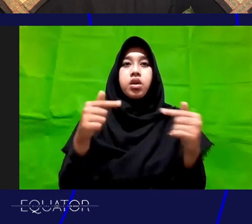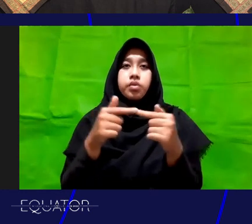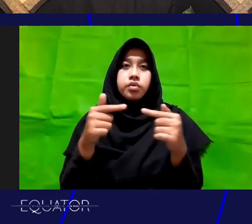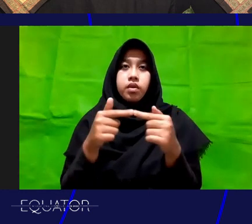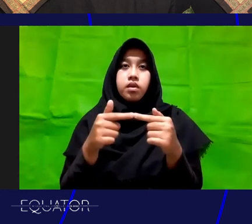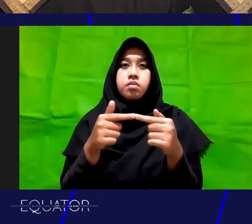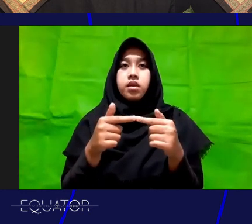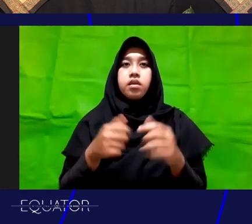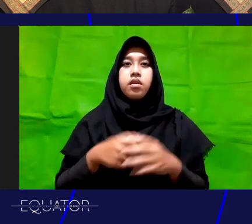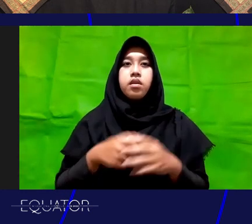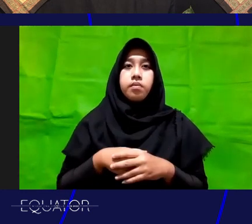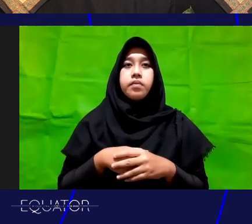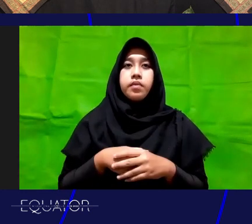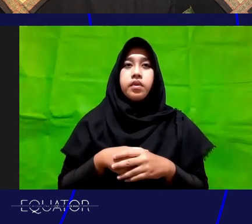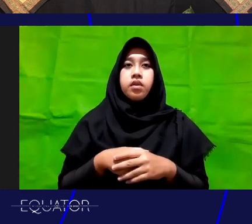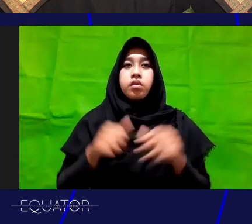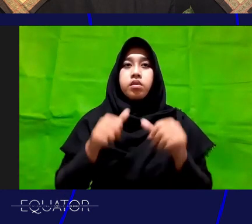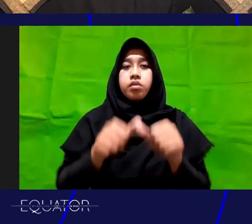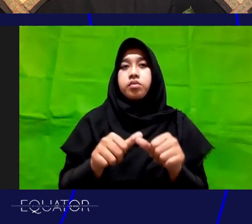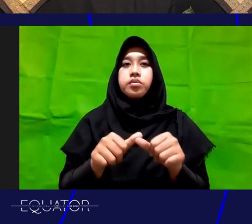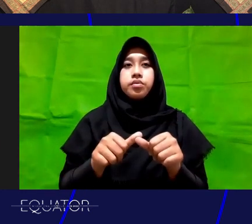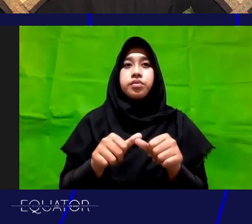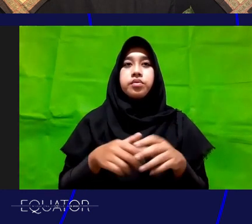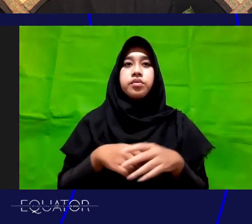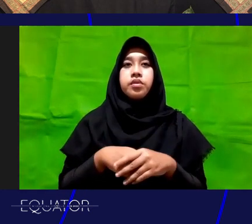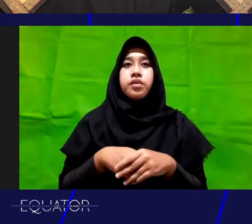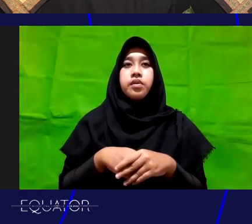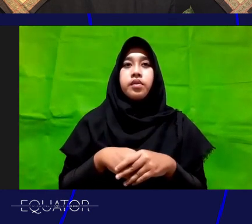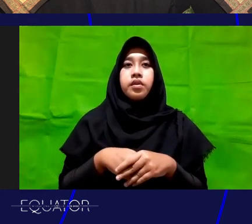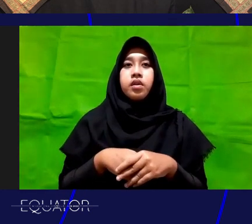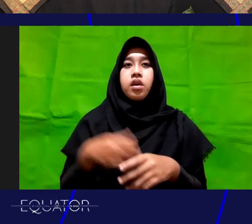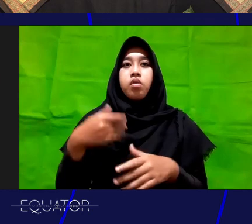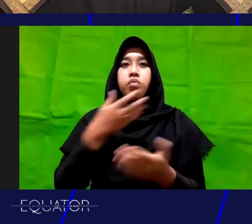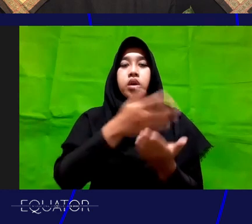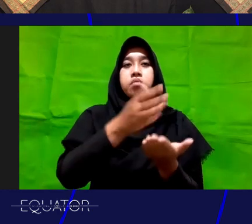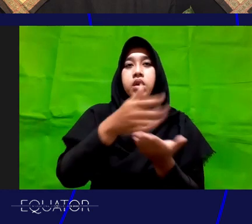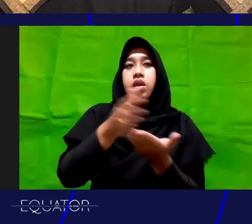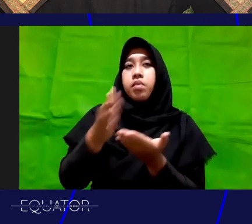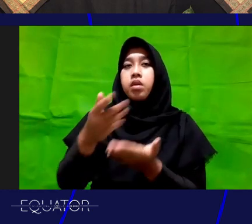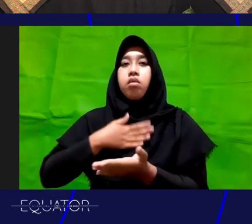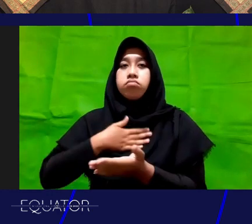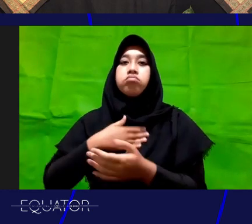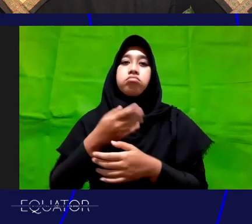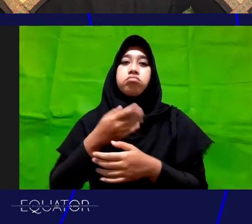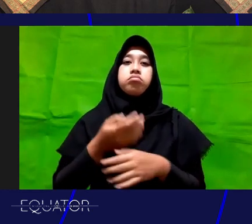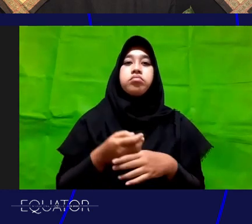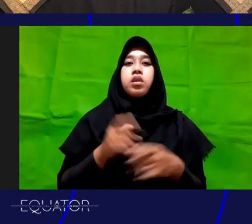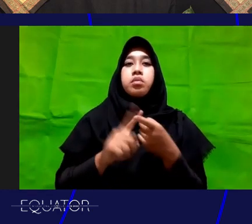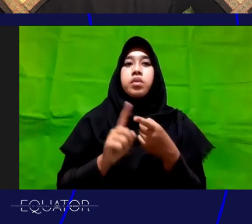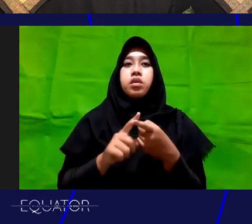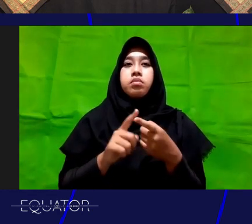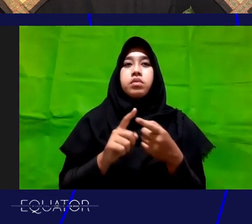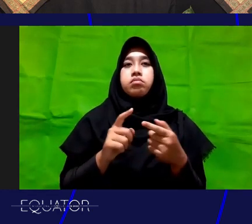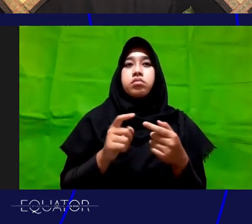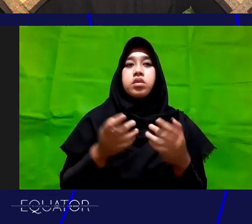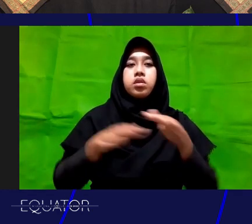like, okay, there are many things that it could be shared, it could be built as strategies from these areas